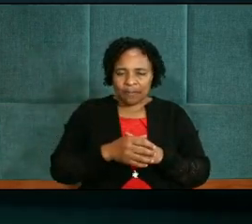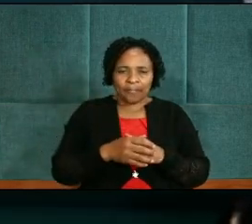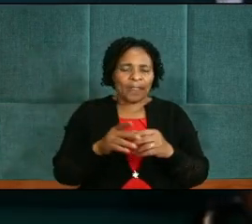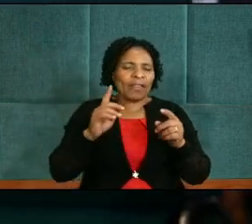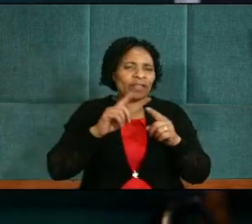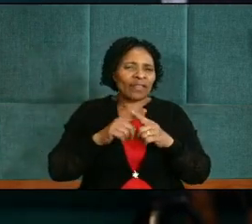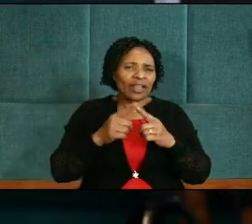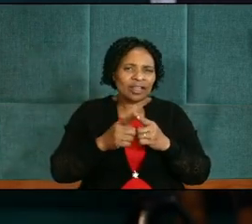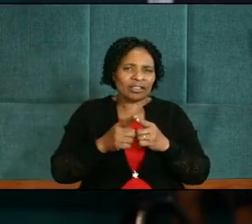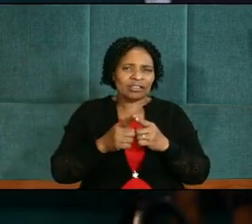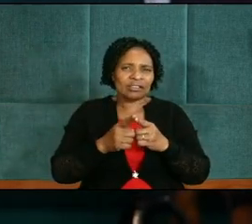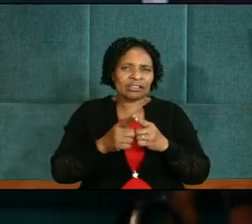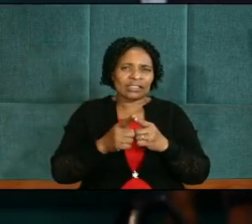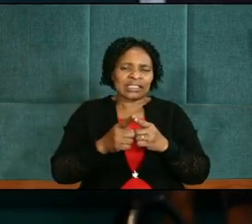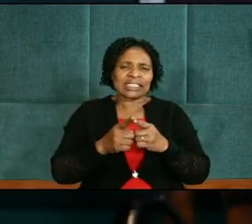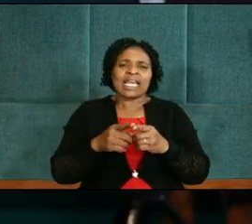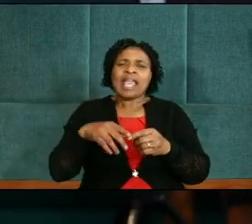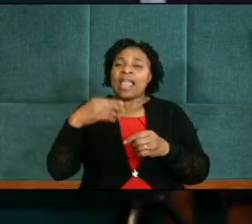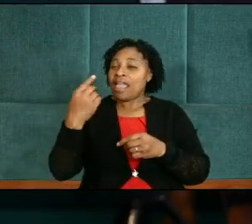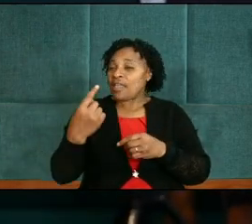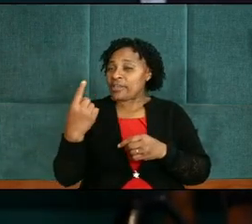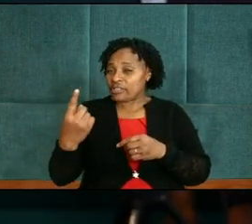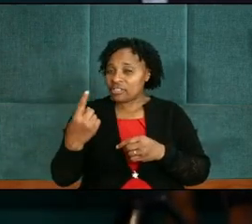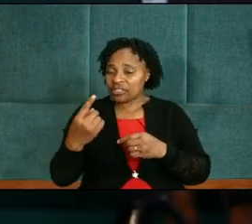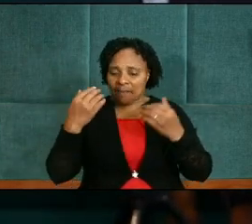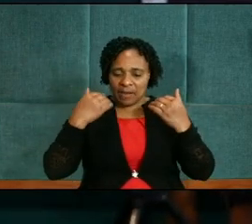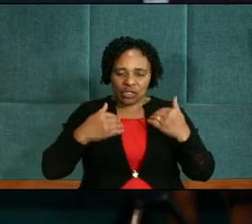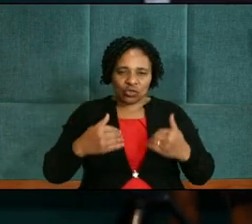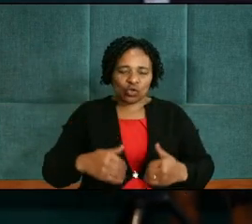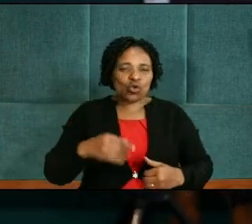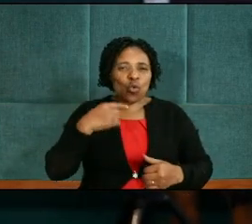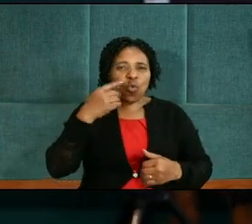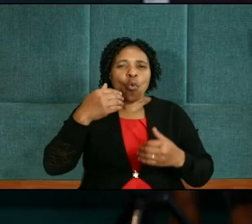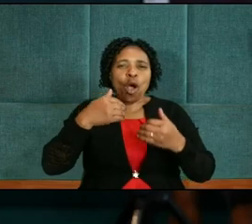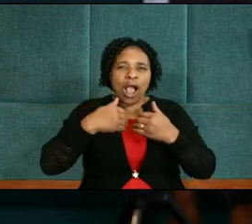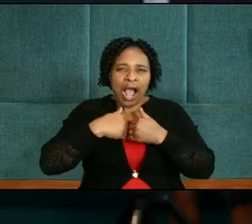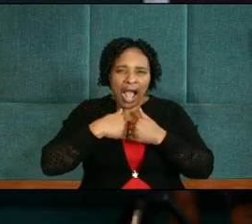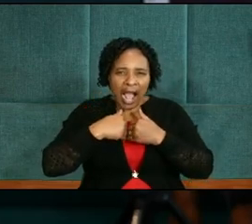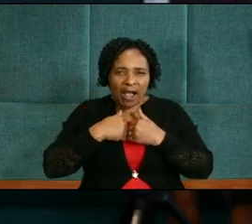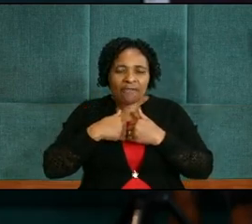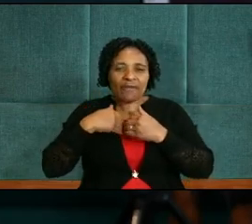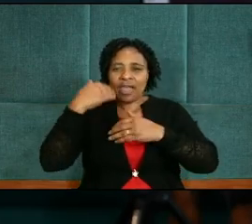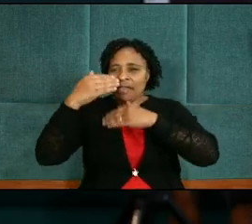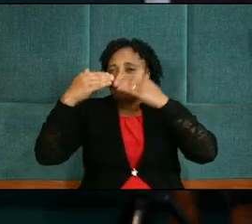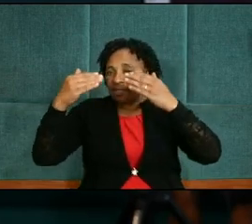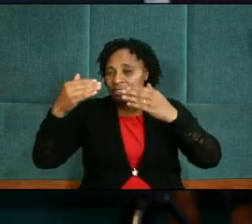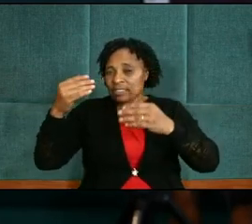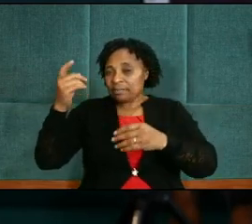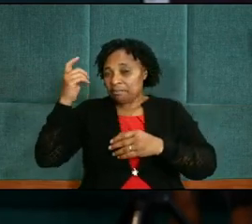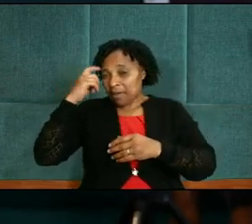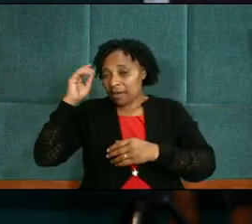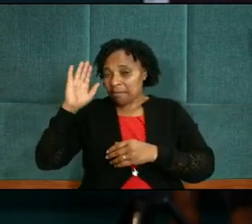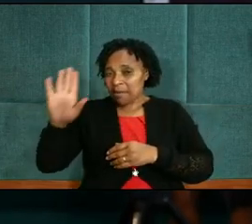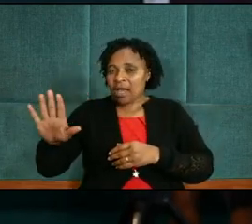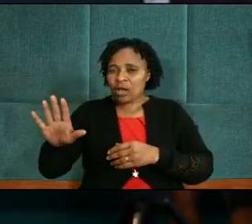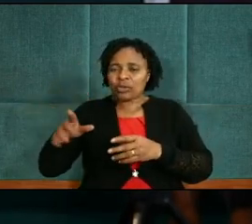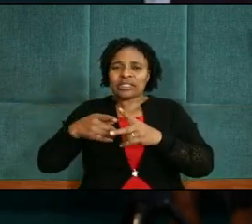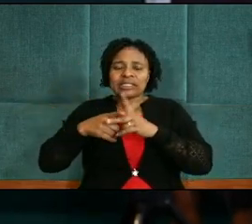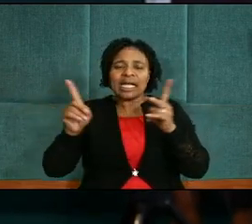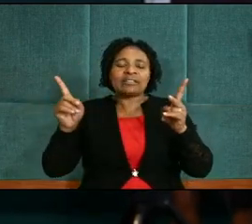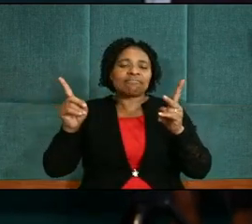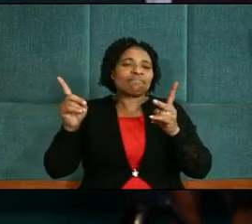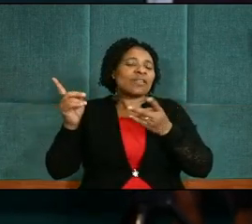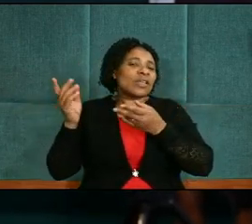And it seems to me every single person who has heaven on their mind should be studying this text,